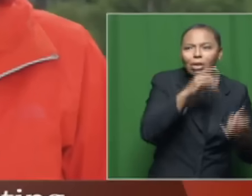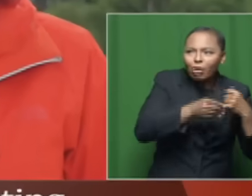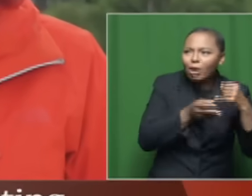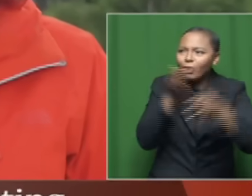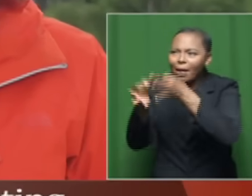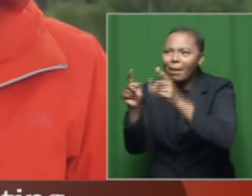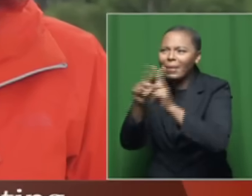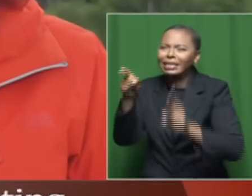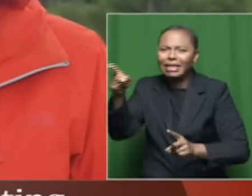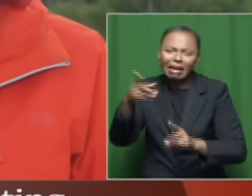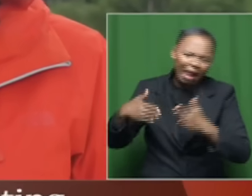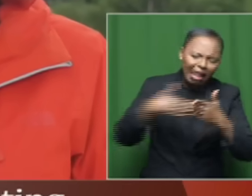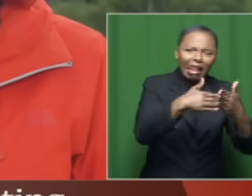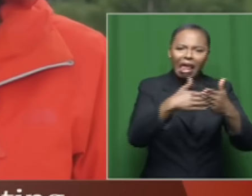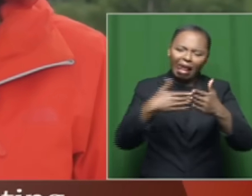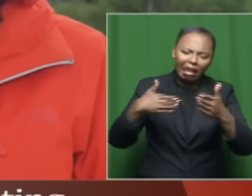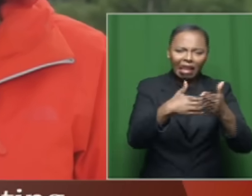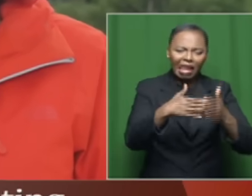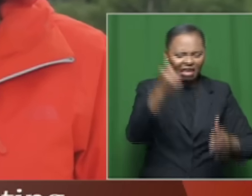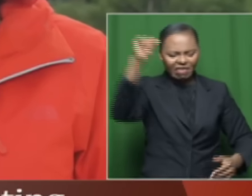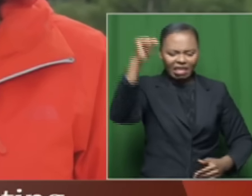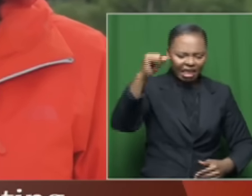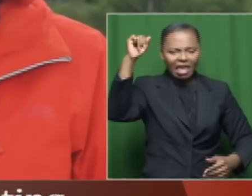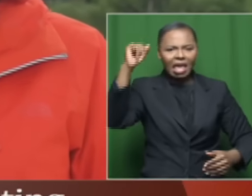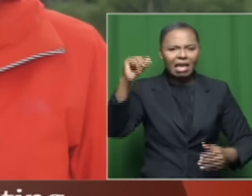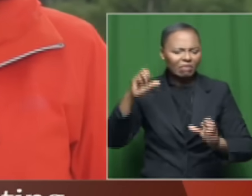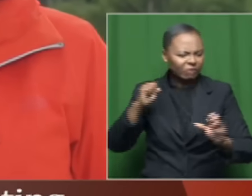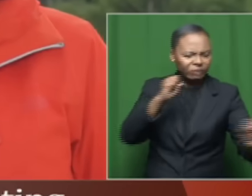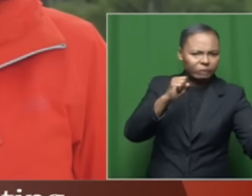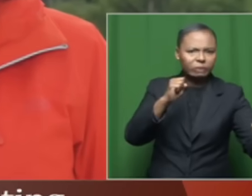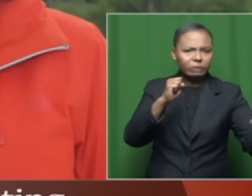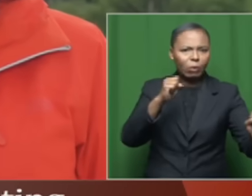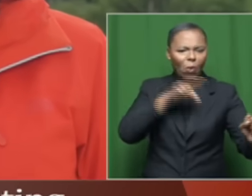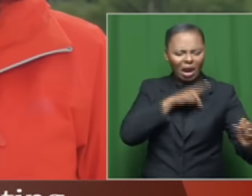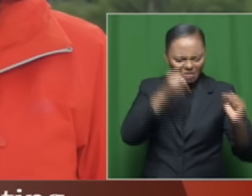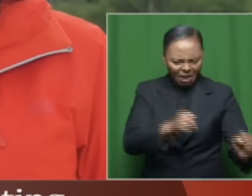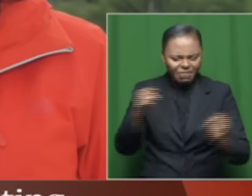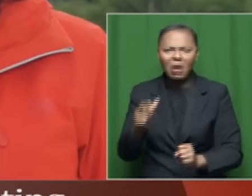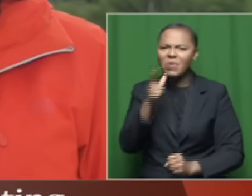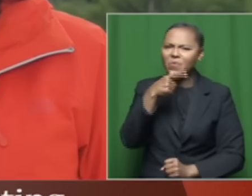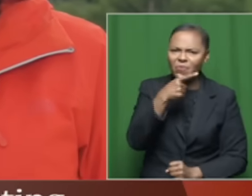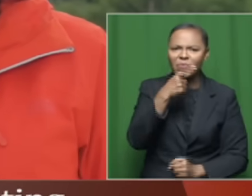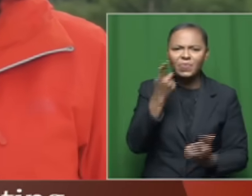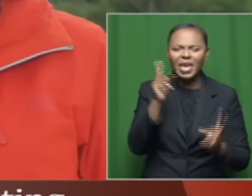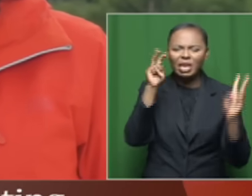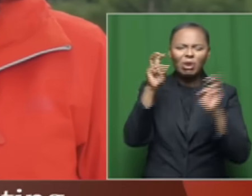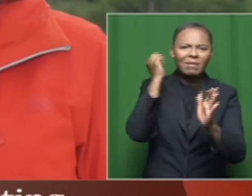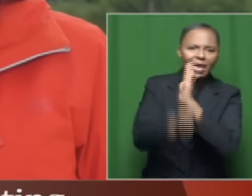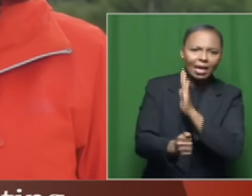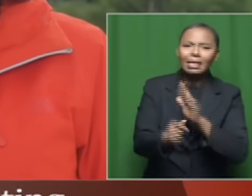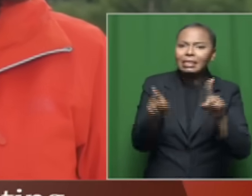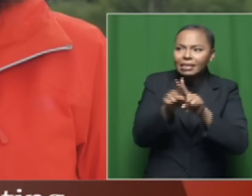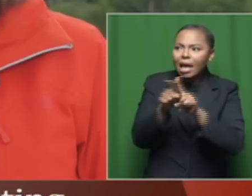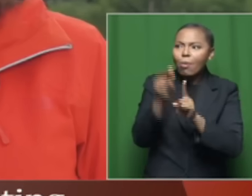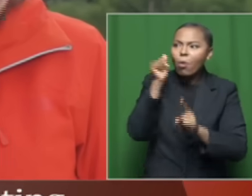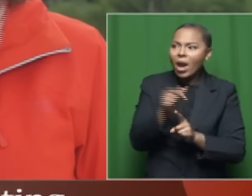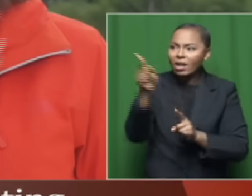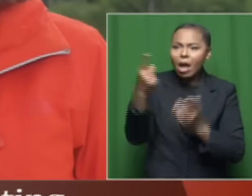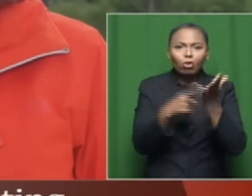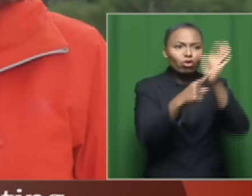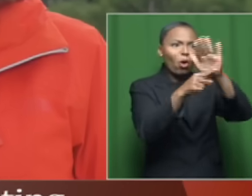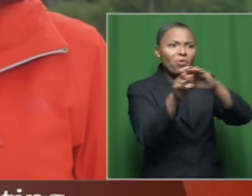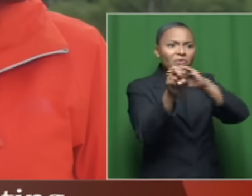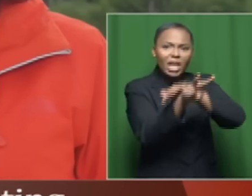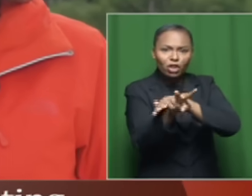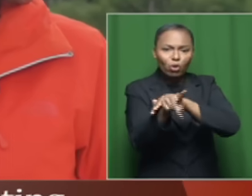right, Kate, especially when you think about the fact that this is a man who seems to have made up his mind. And even when he played that particular video, even when he's